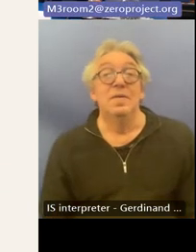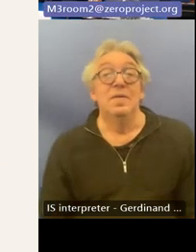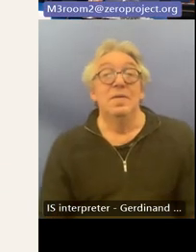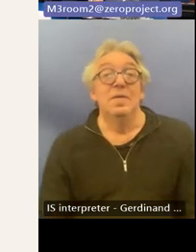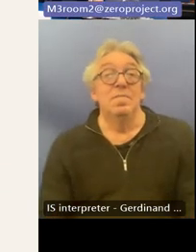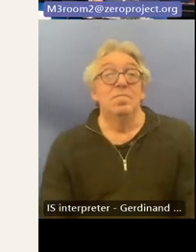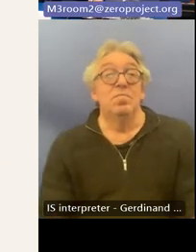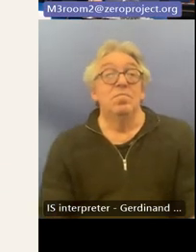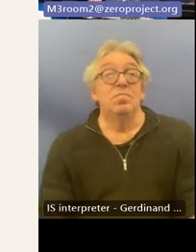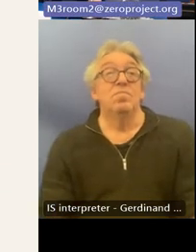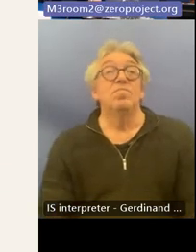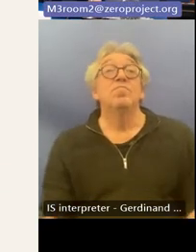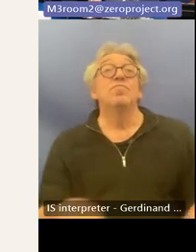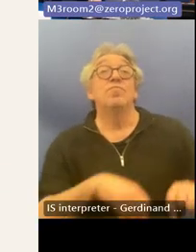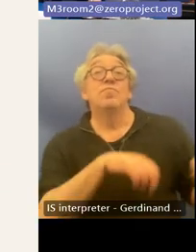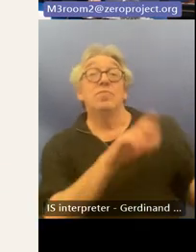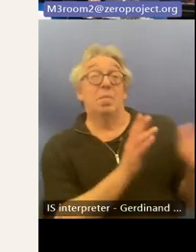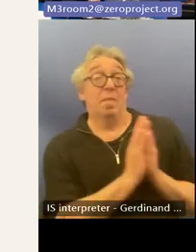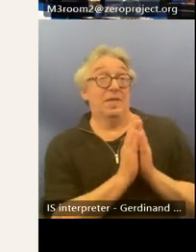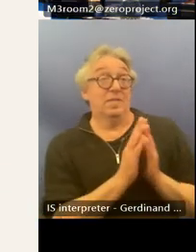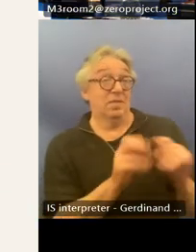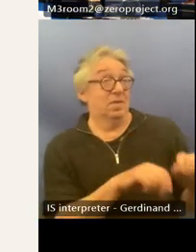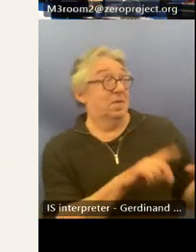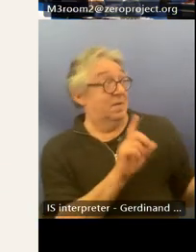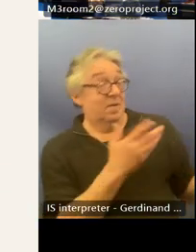next slide, please. And here is